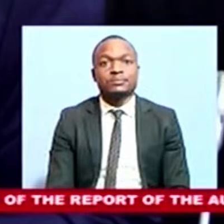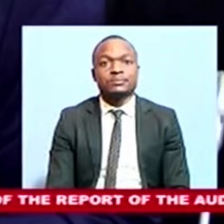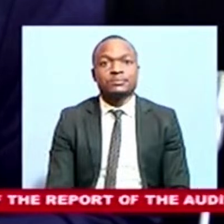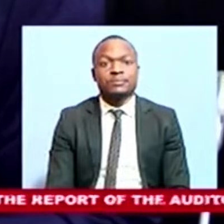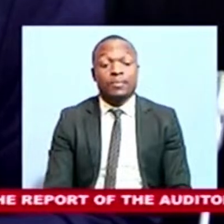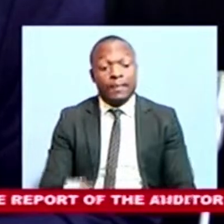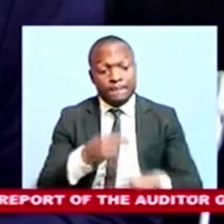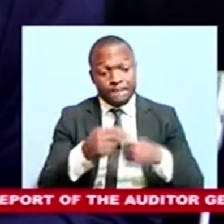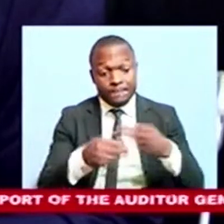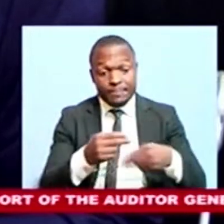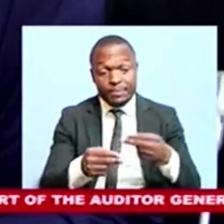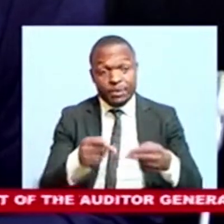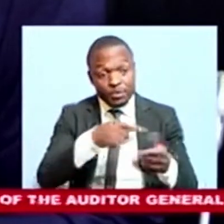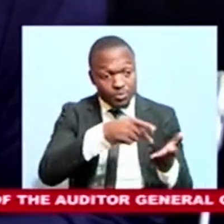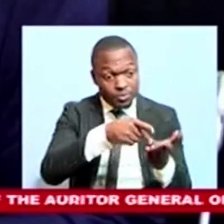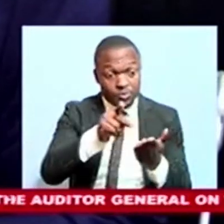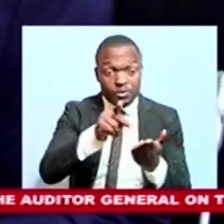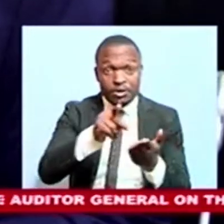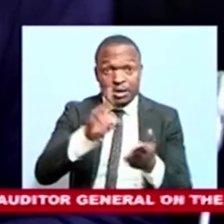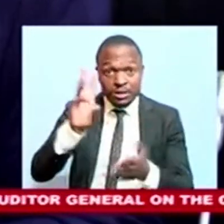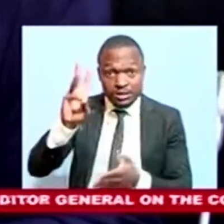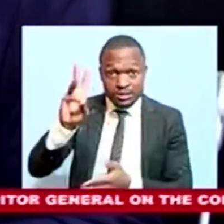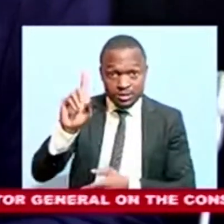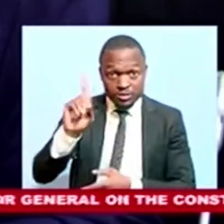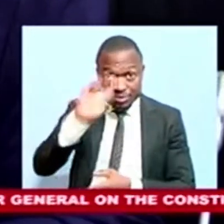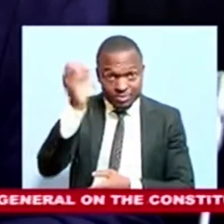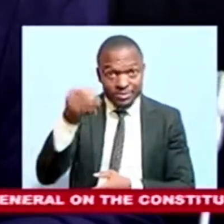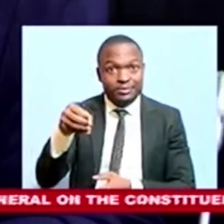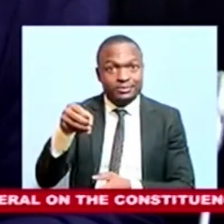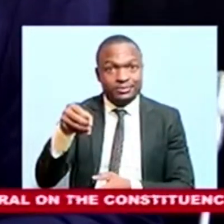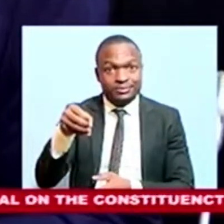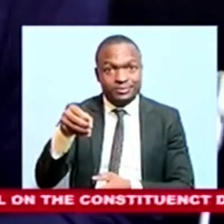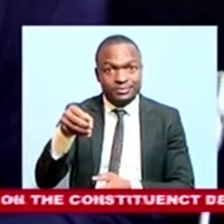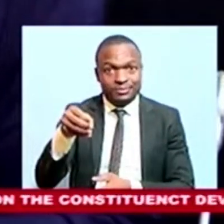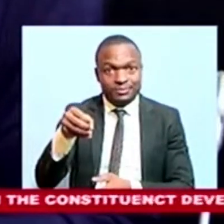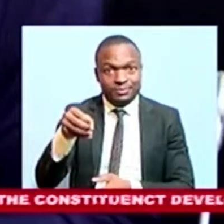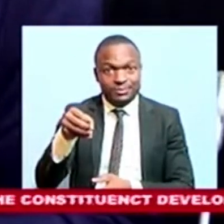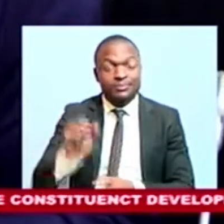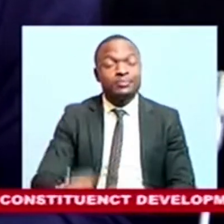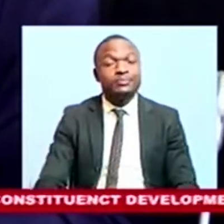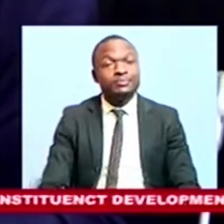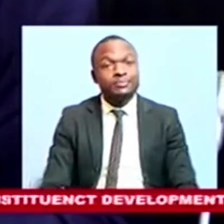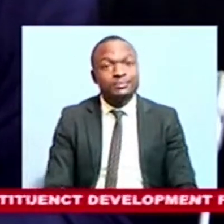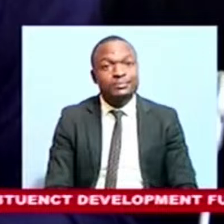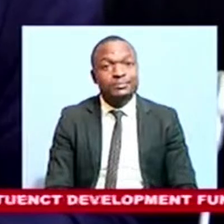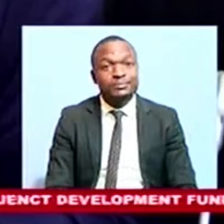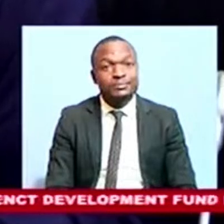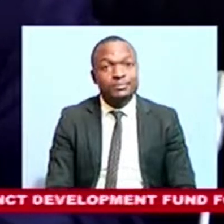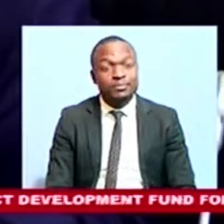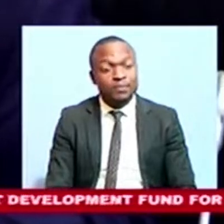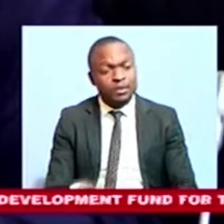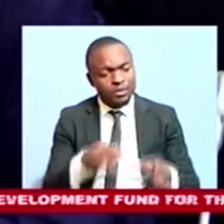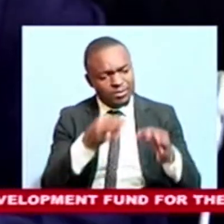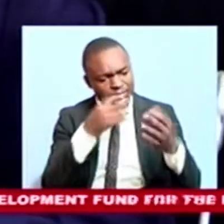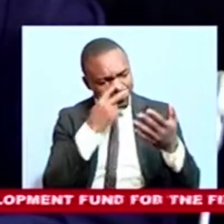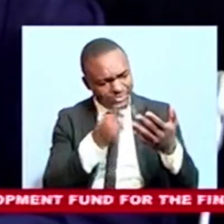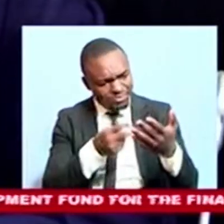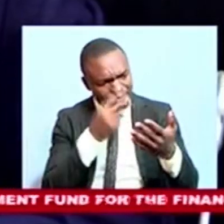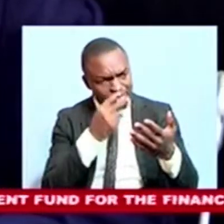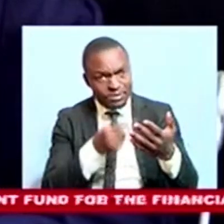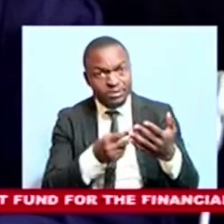it means you had paid almost 61%. And when I look at the scope of